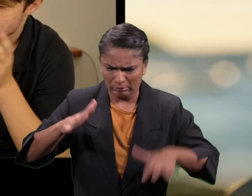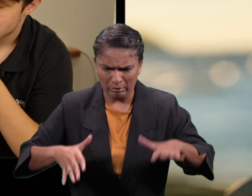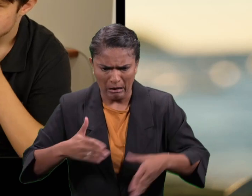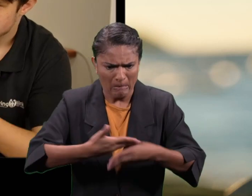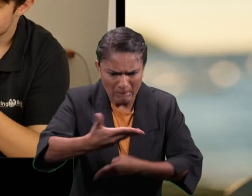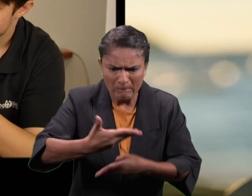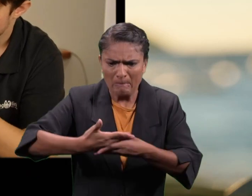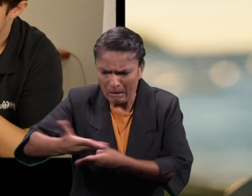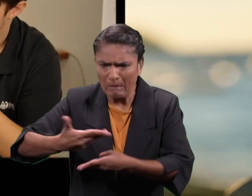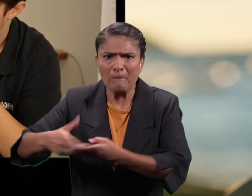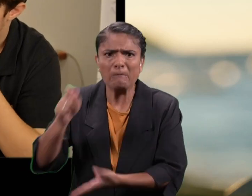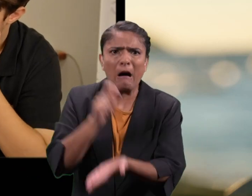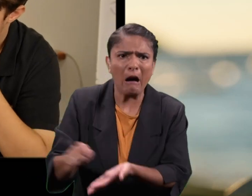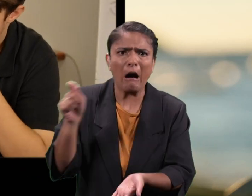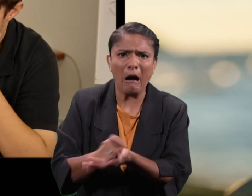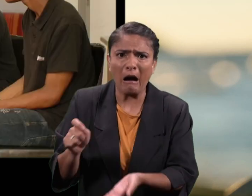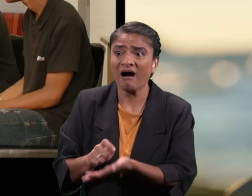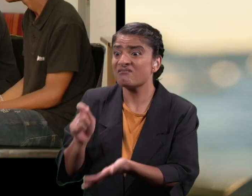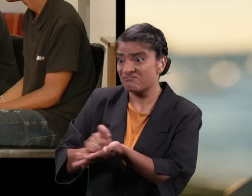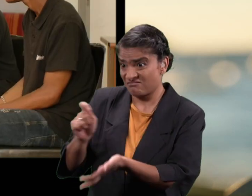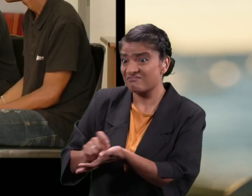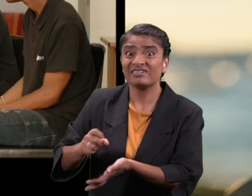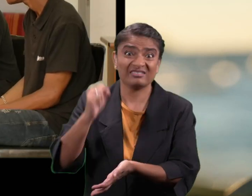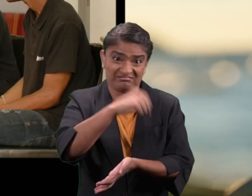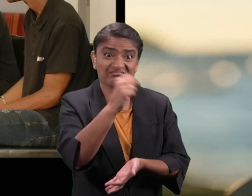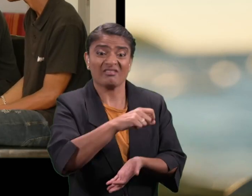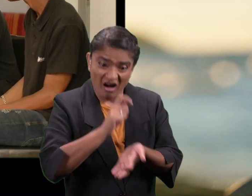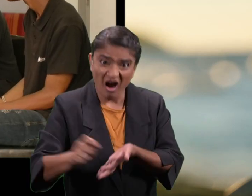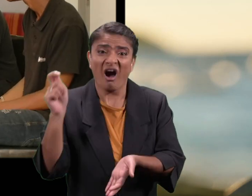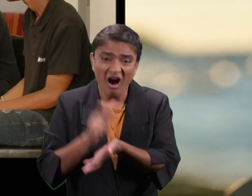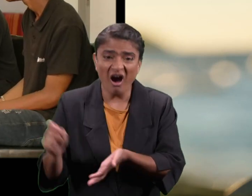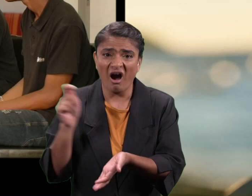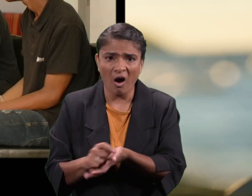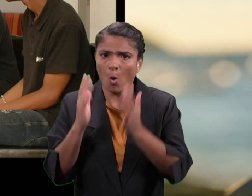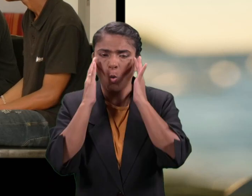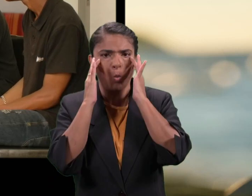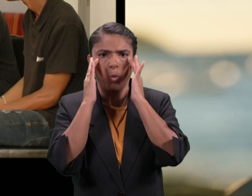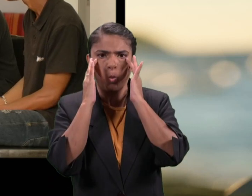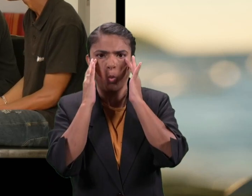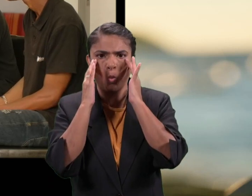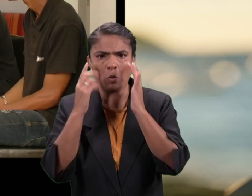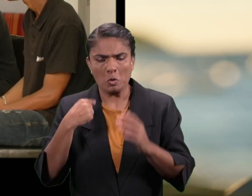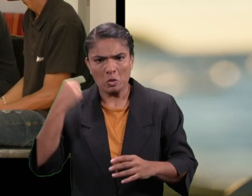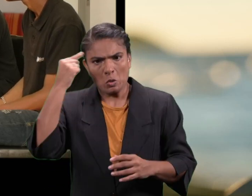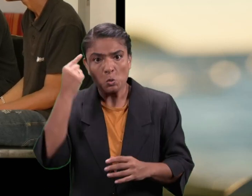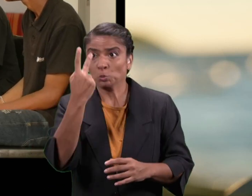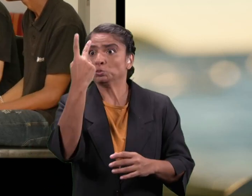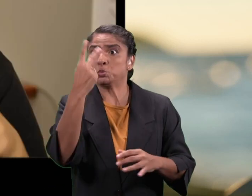much papers at first. That was a lot of writing, eh? Yeah, it was a lot of writing. I was expecting 1 or